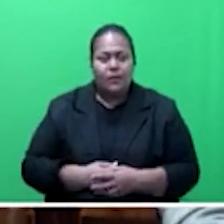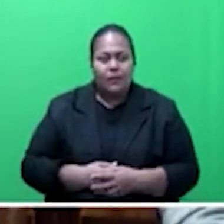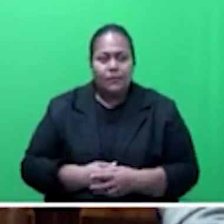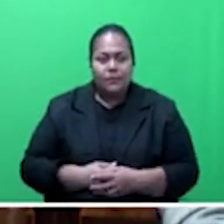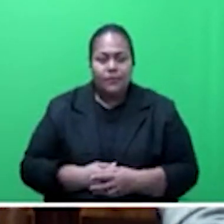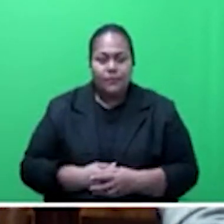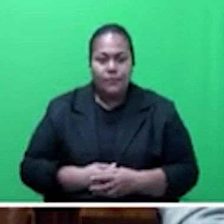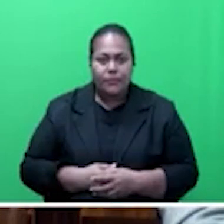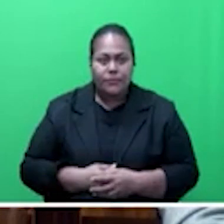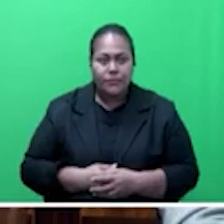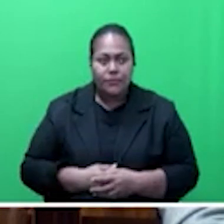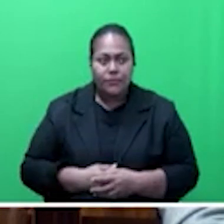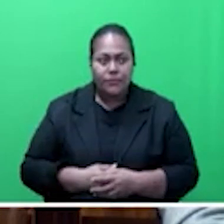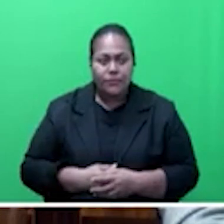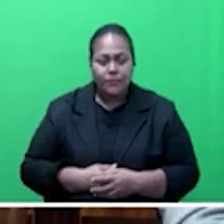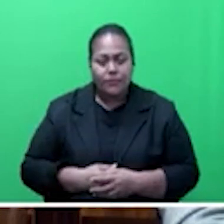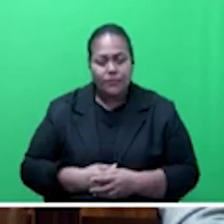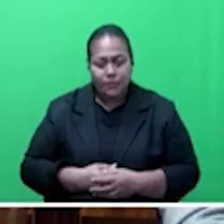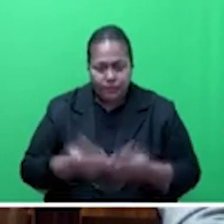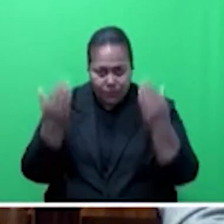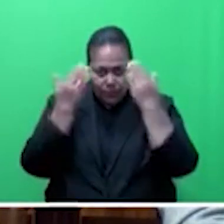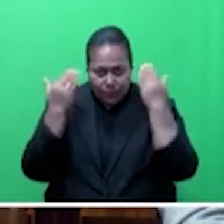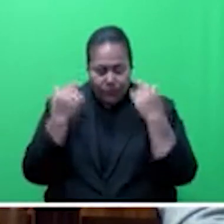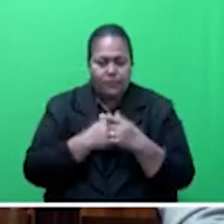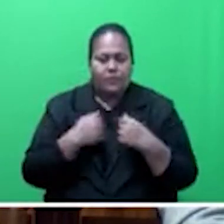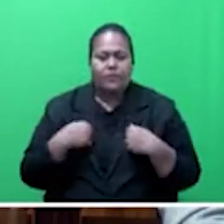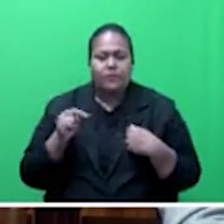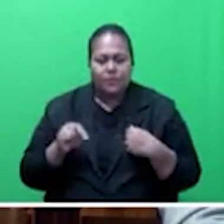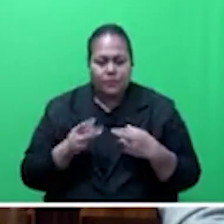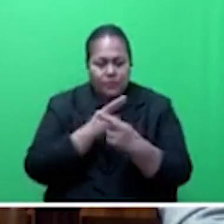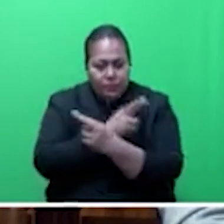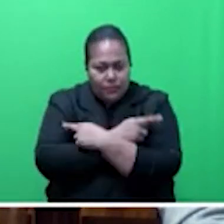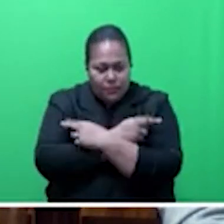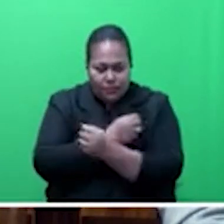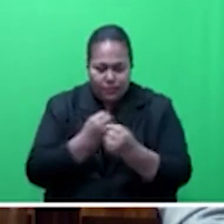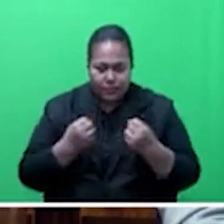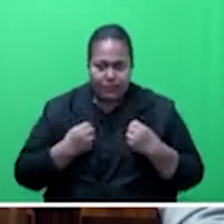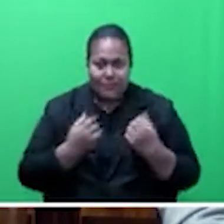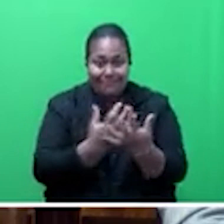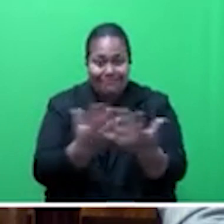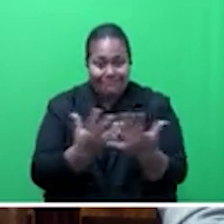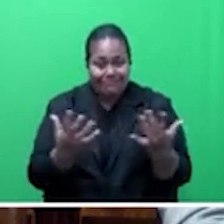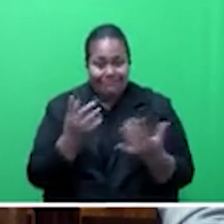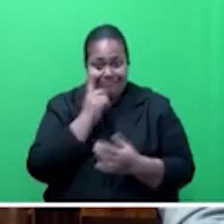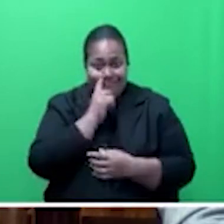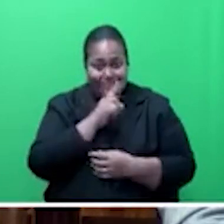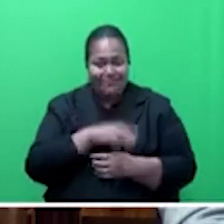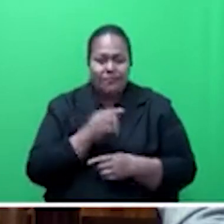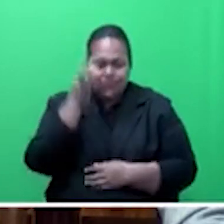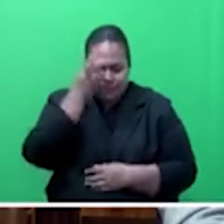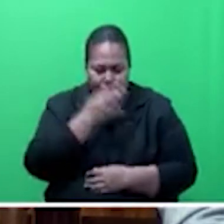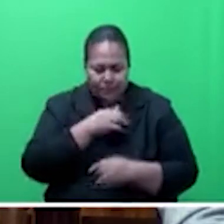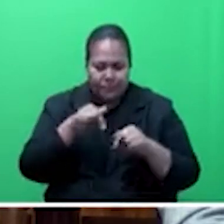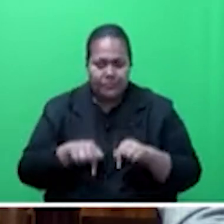Speaker, we need to respect our people. They need to believe in this Parliament. And right now, the way Fiji First is